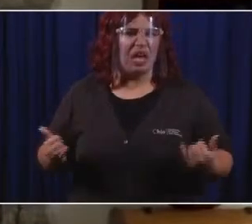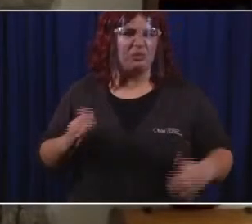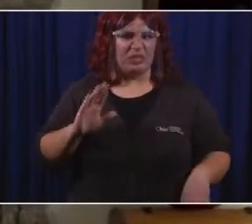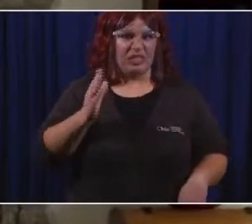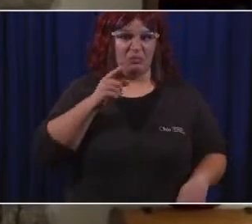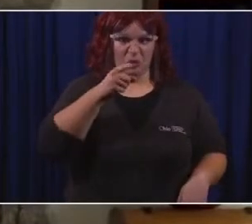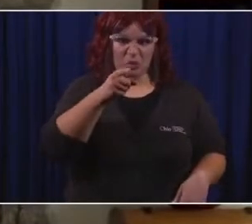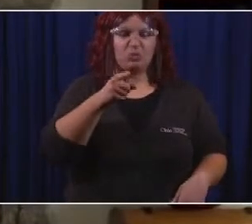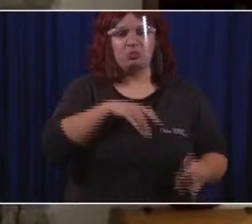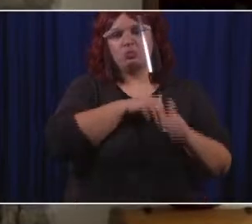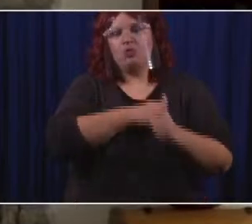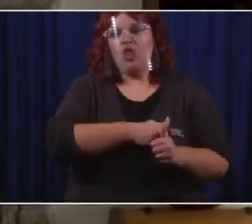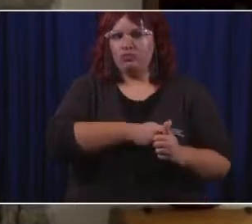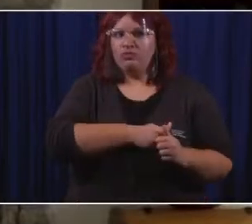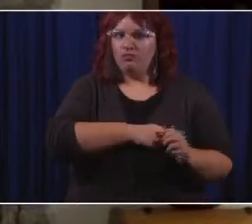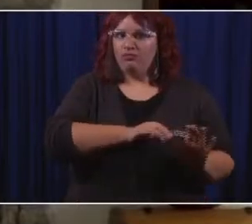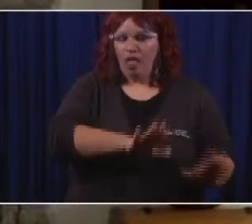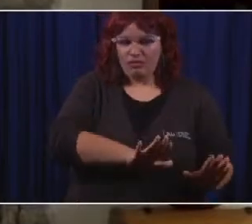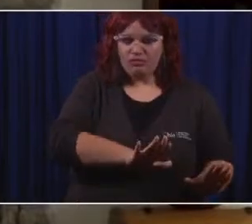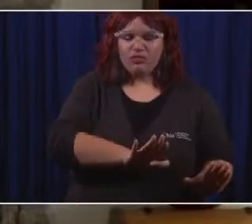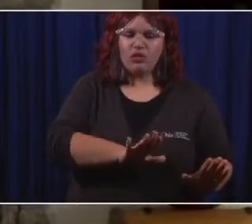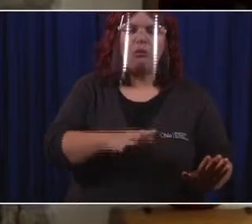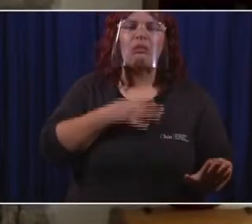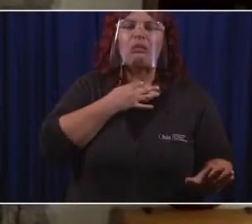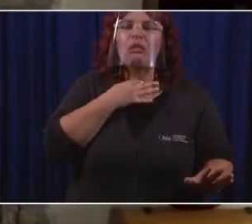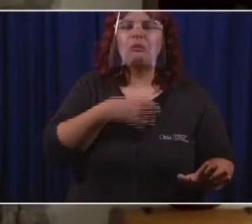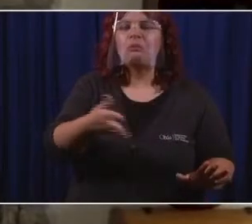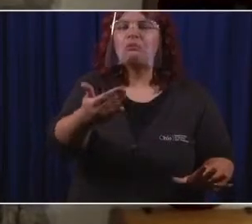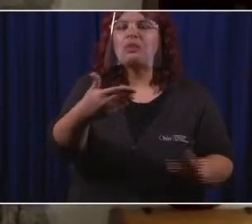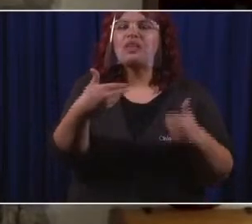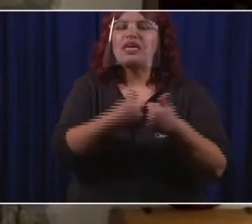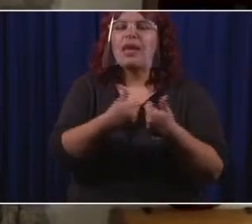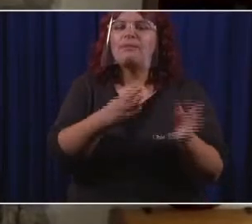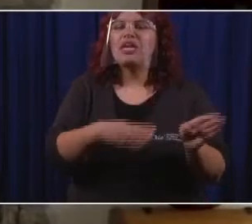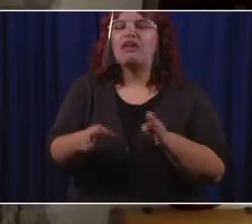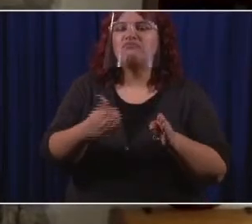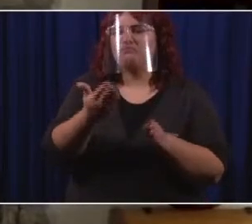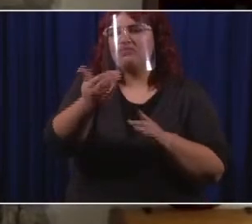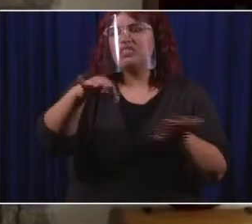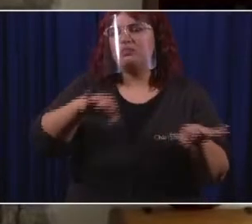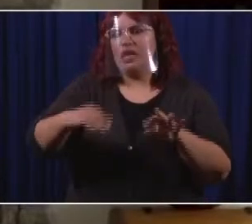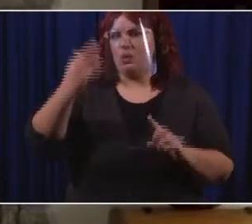What's the explanation for the game plan there? And then do you also expect